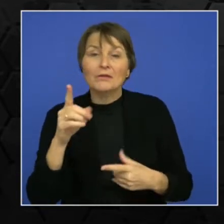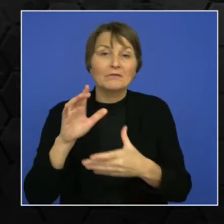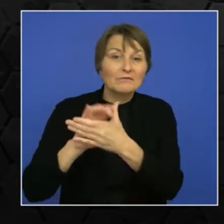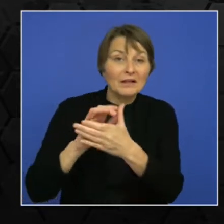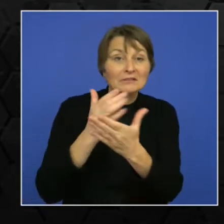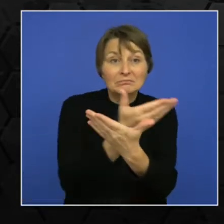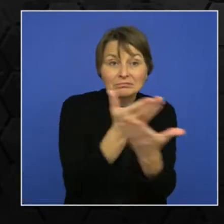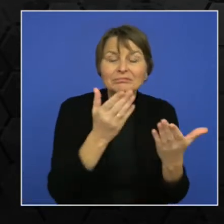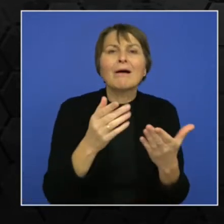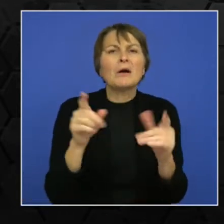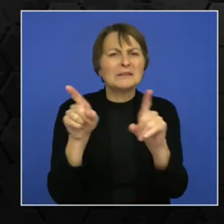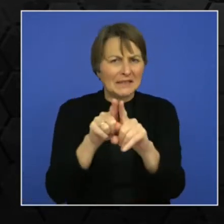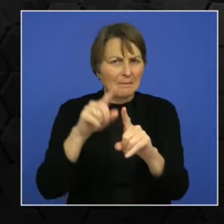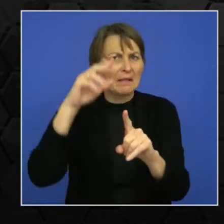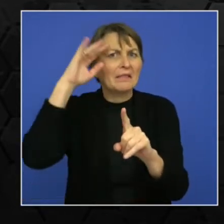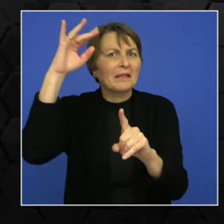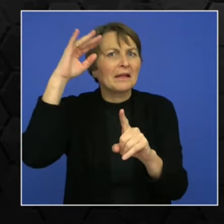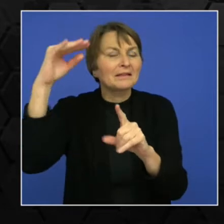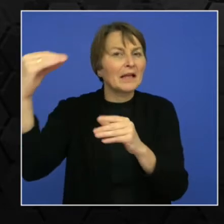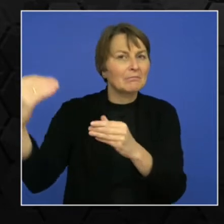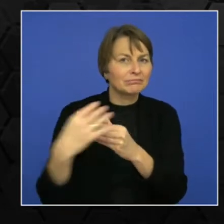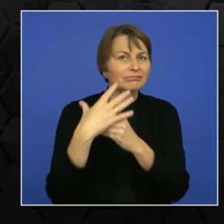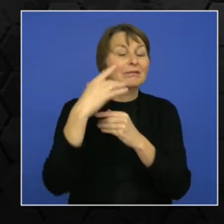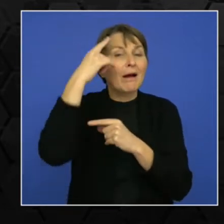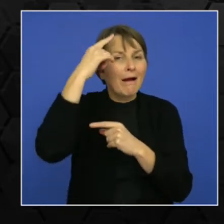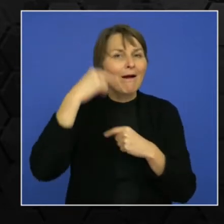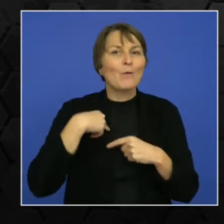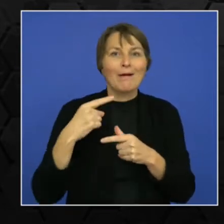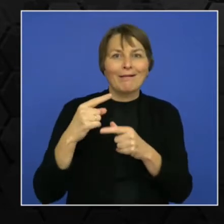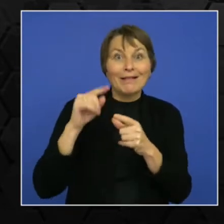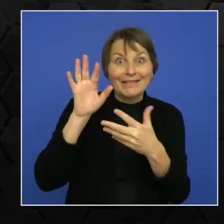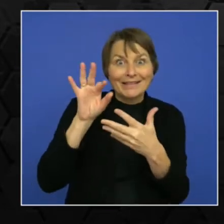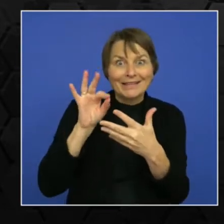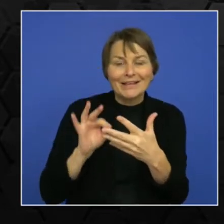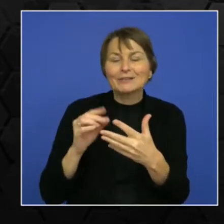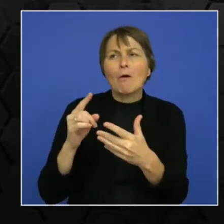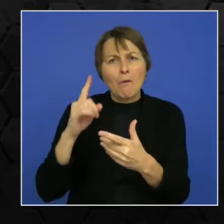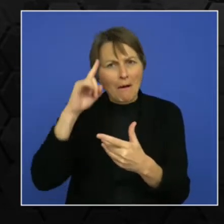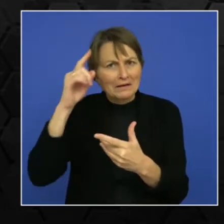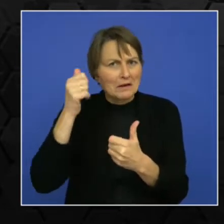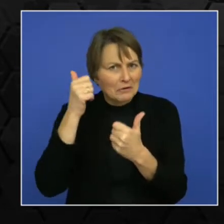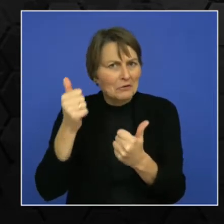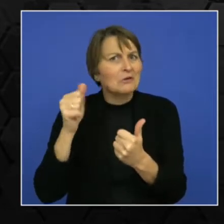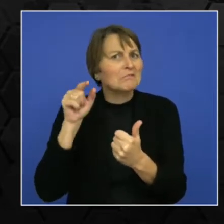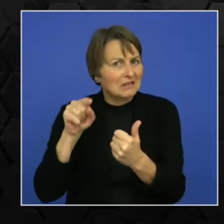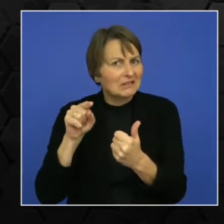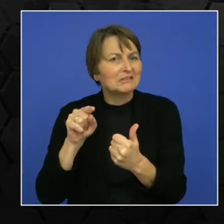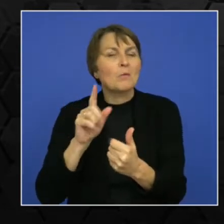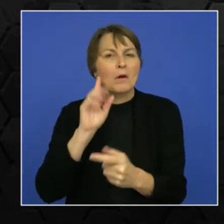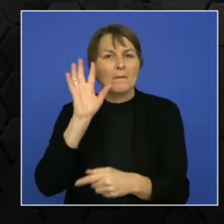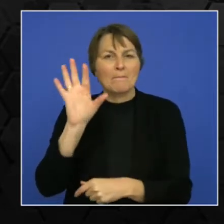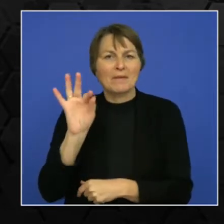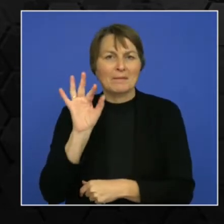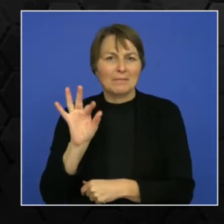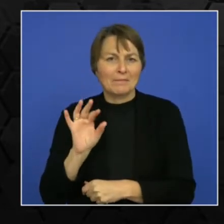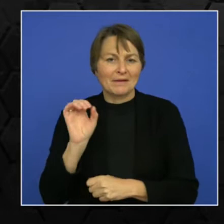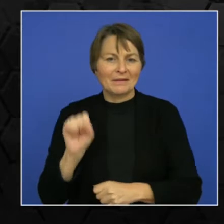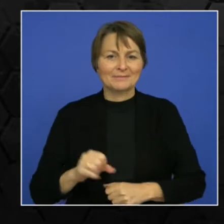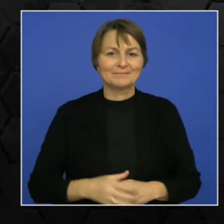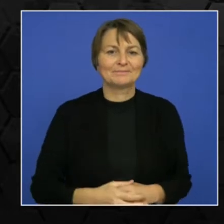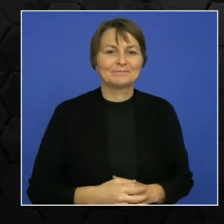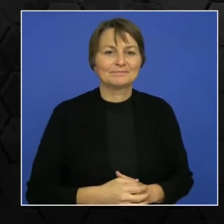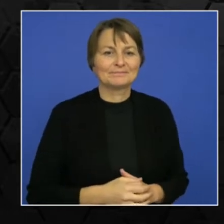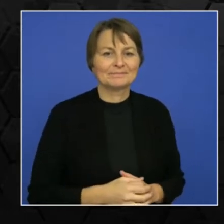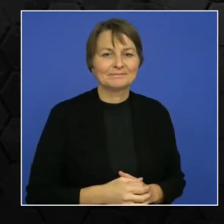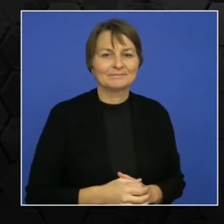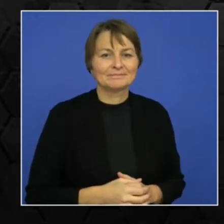which will make a more and more personalized based on other users. So like on the below side, you can see the first one is like based